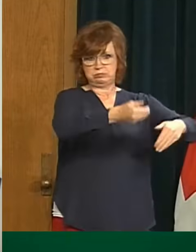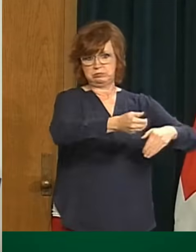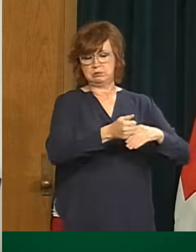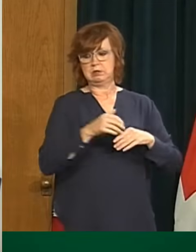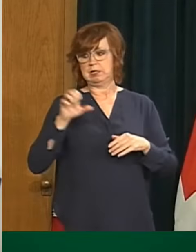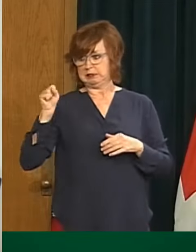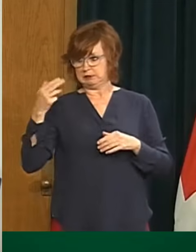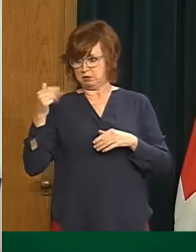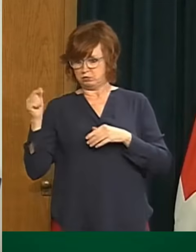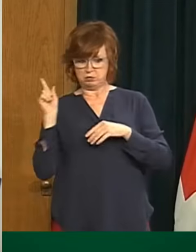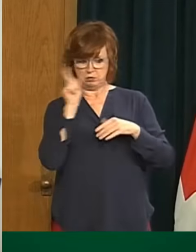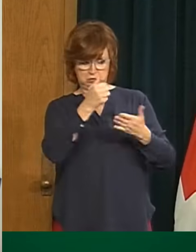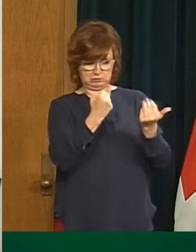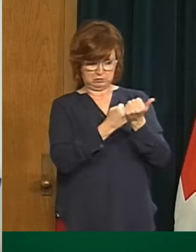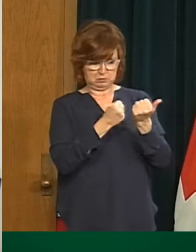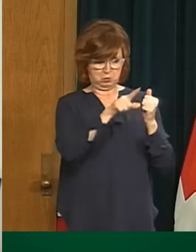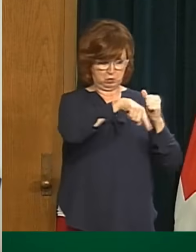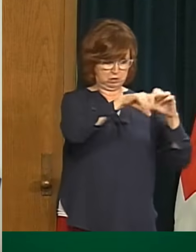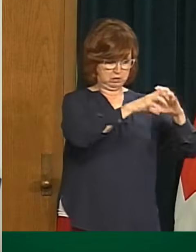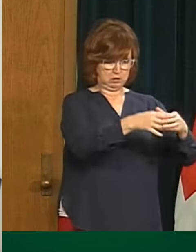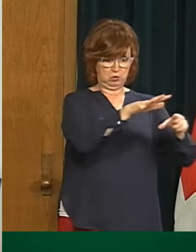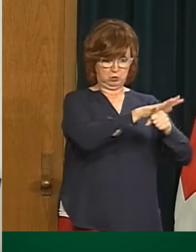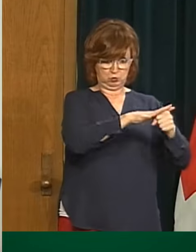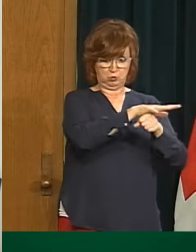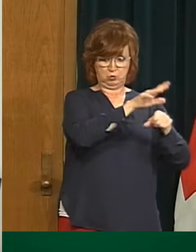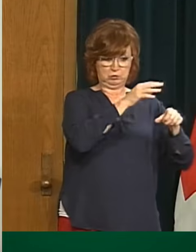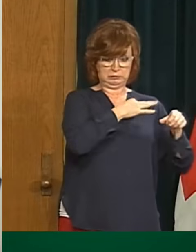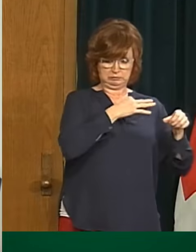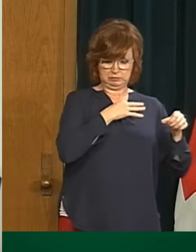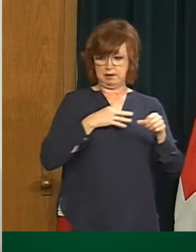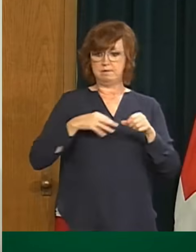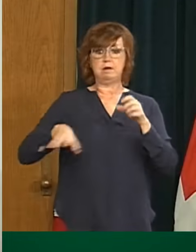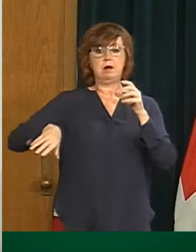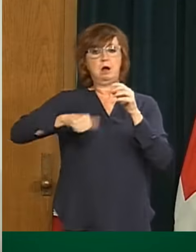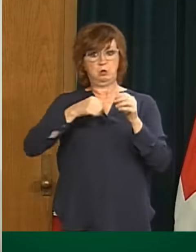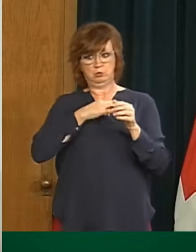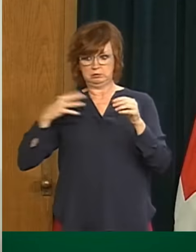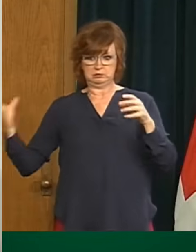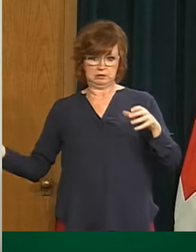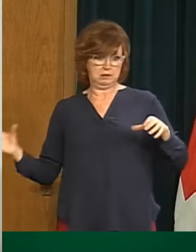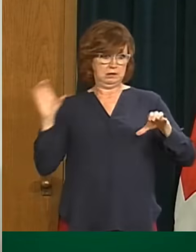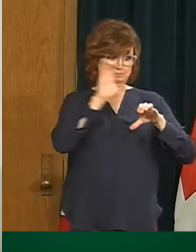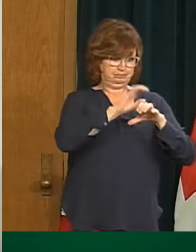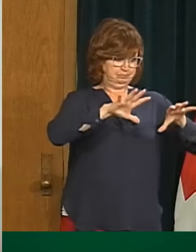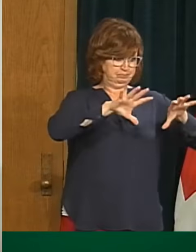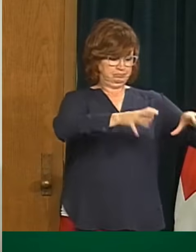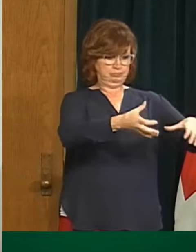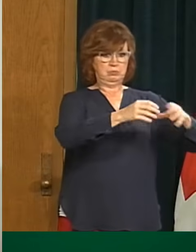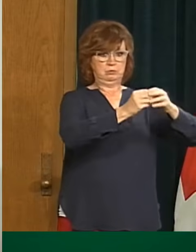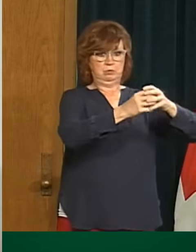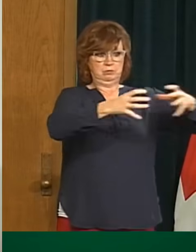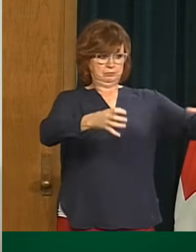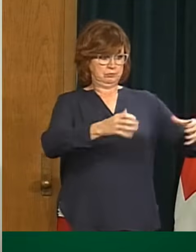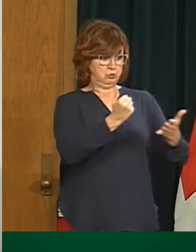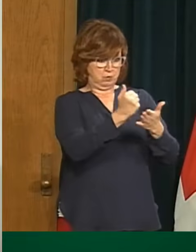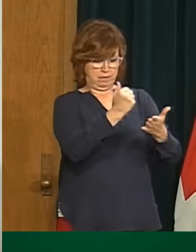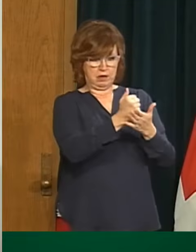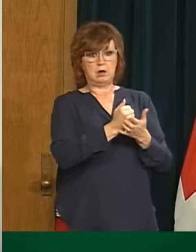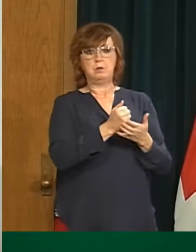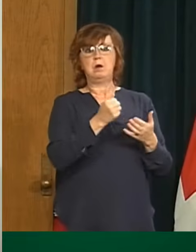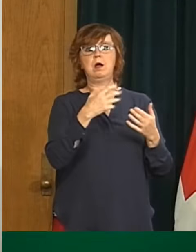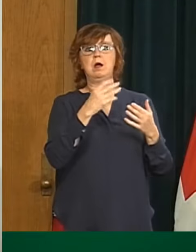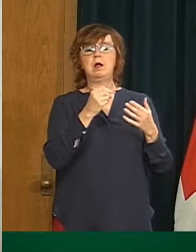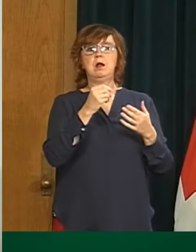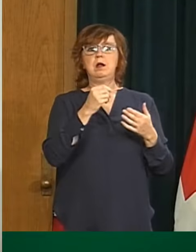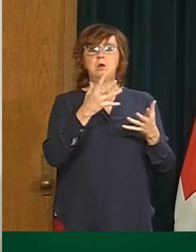to do active testing, case contact tracing, and additional measures to reduce the outbreak, which includes